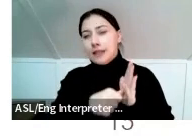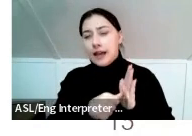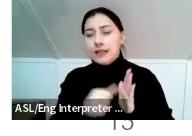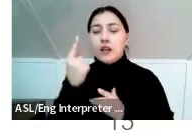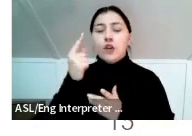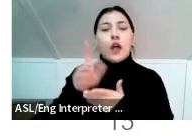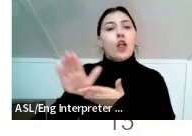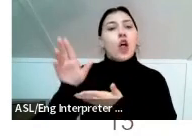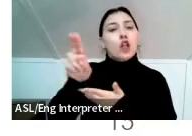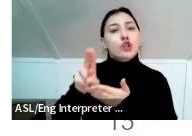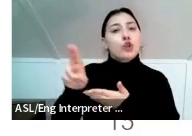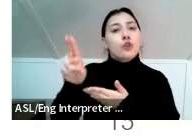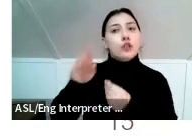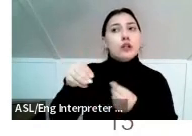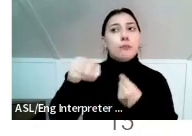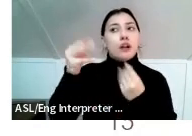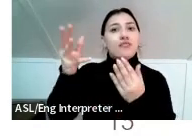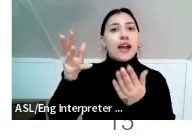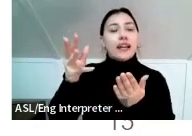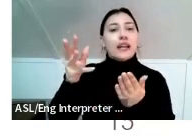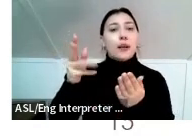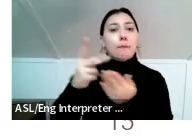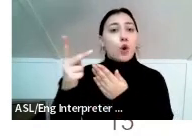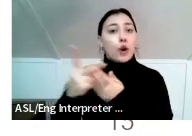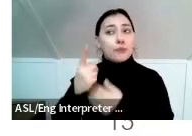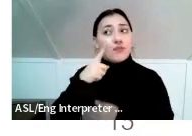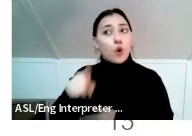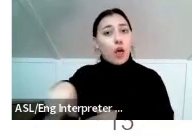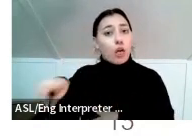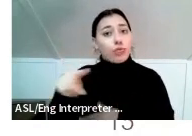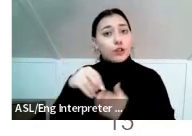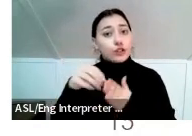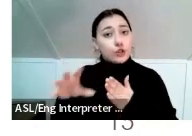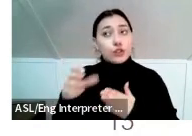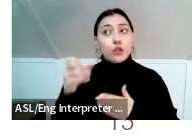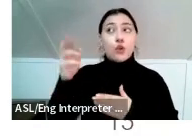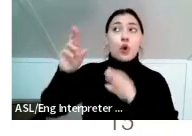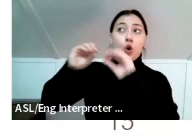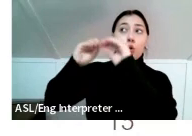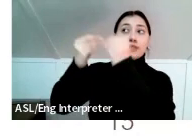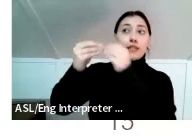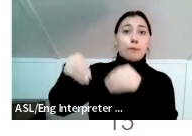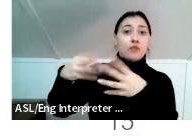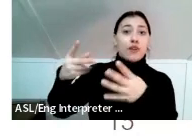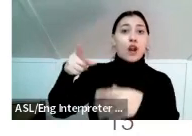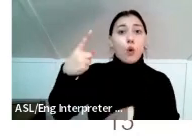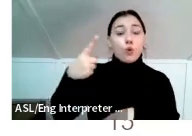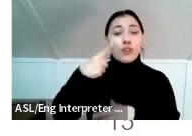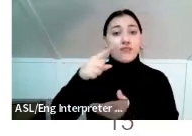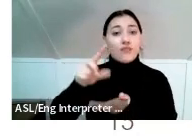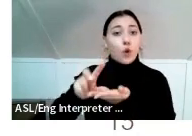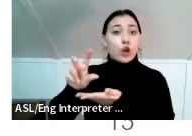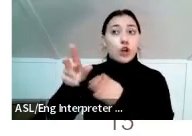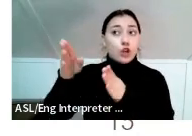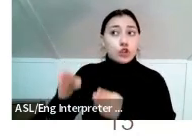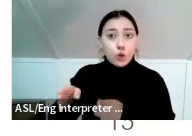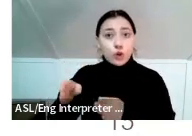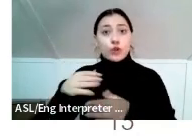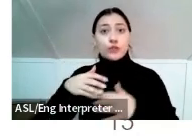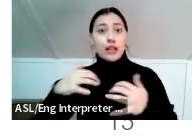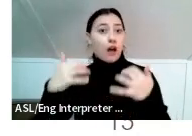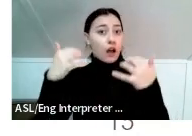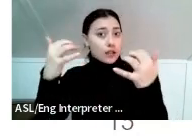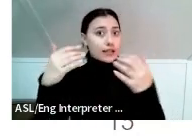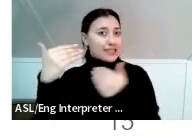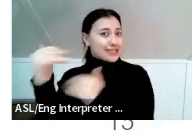university providing programs to its own students or an organization that's only providing programming for its donors, members, or other limited audiences